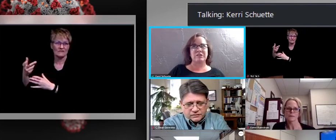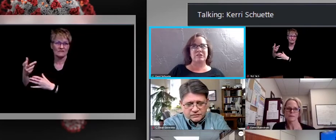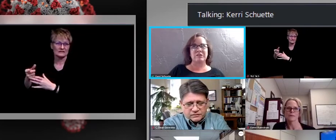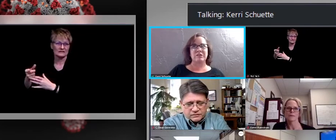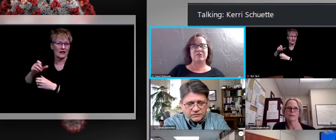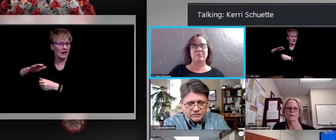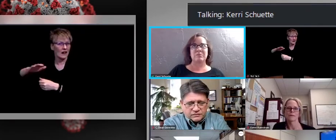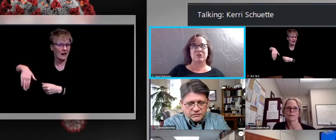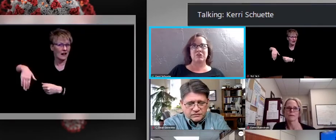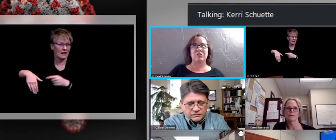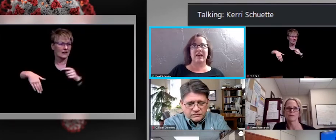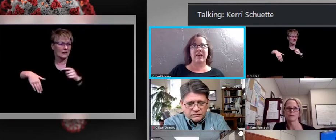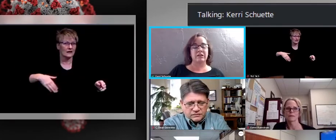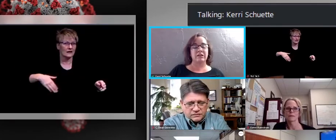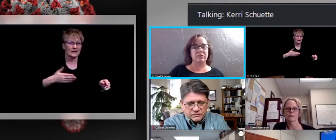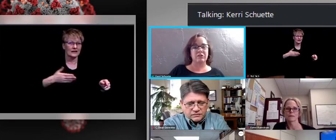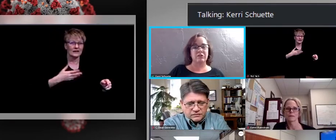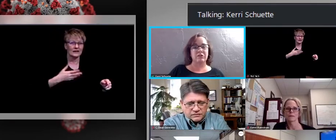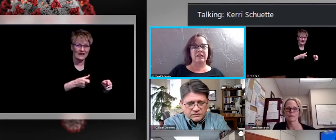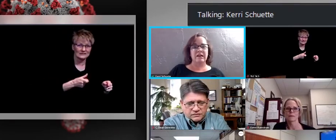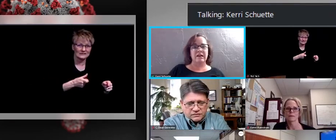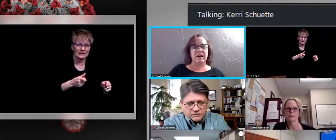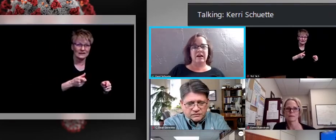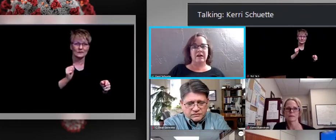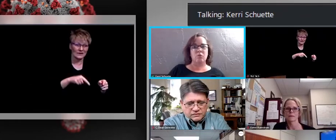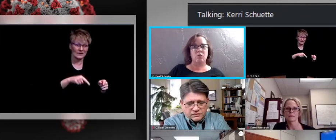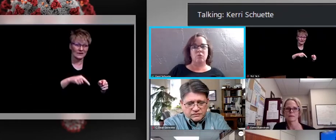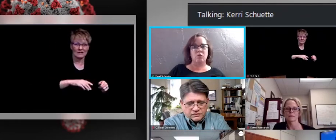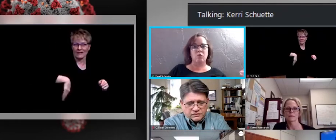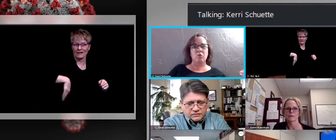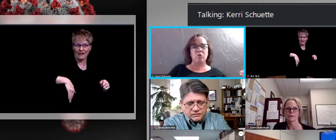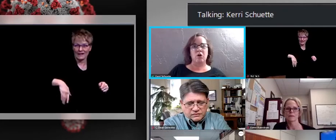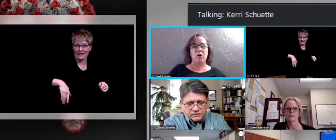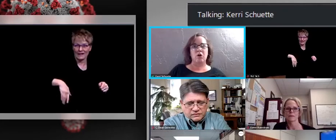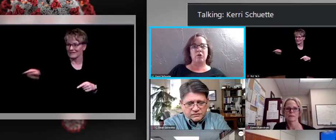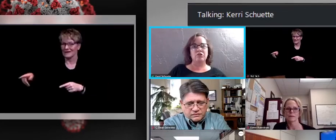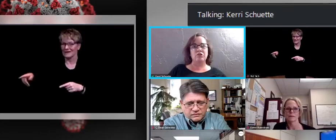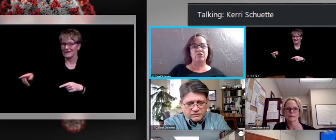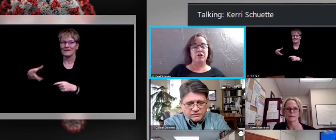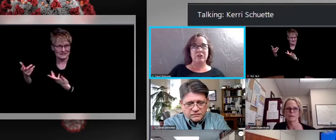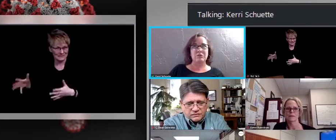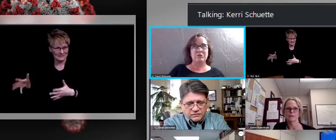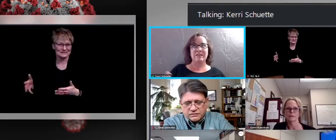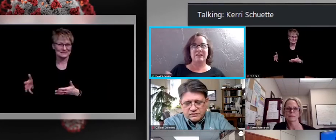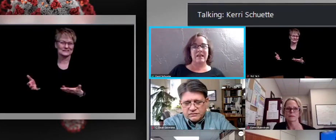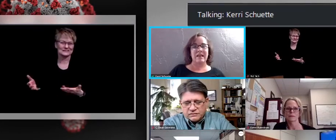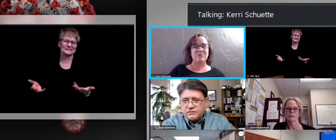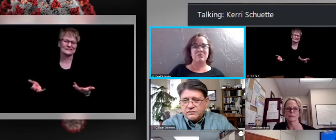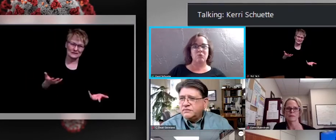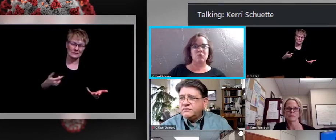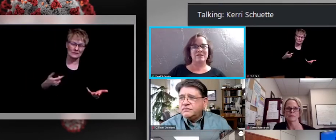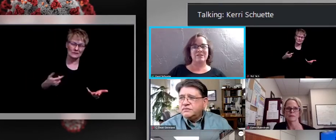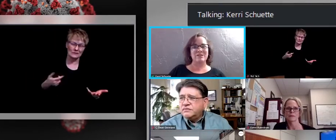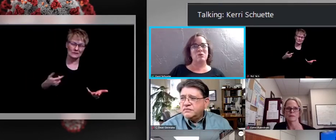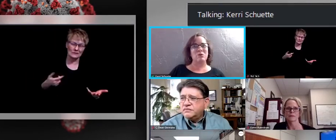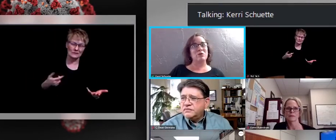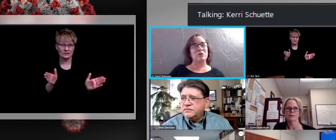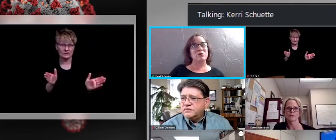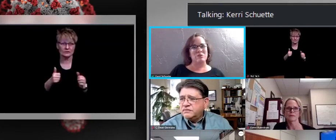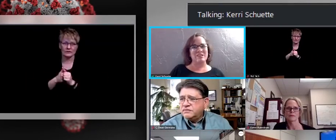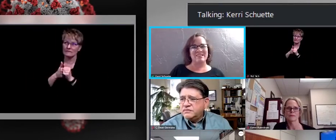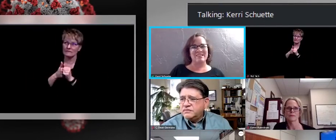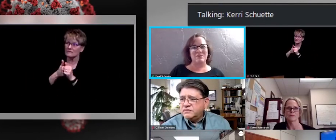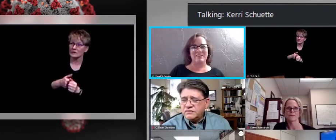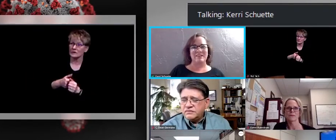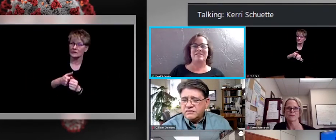wanted to make sure that is clear, that that we're all generally using the same state rollout system. We're all